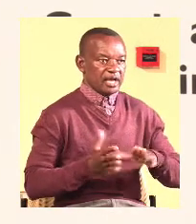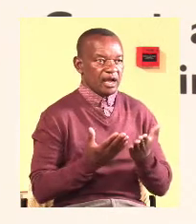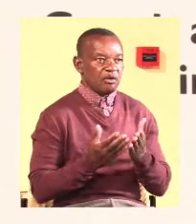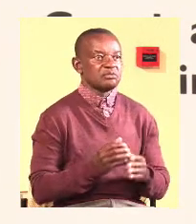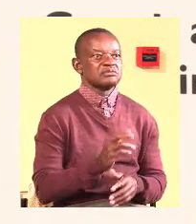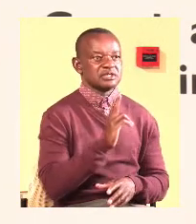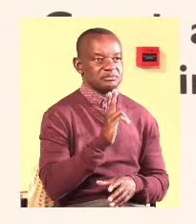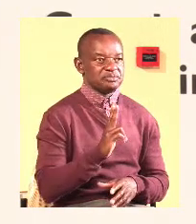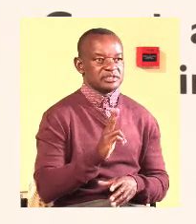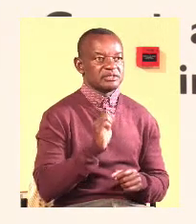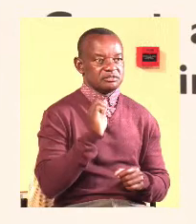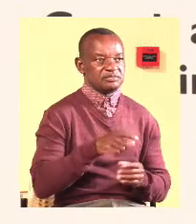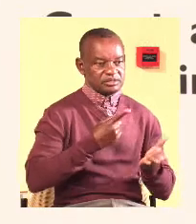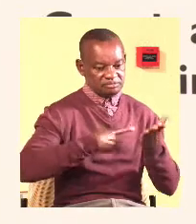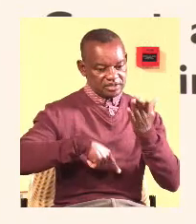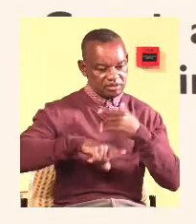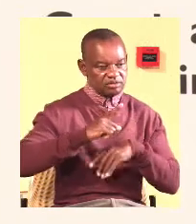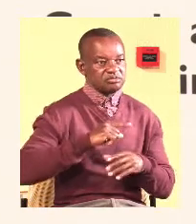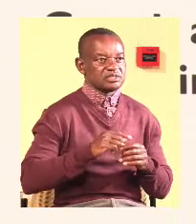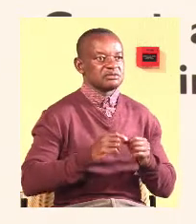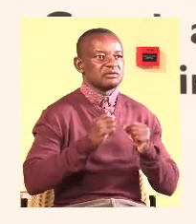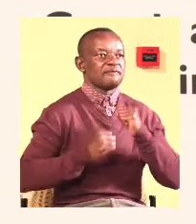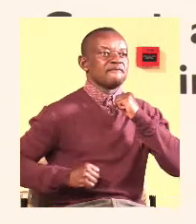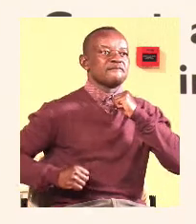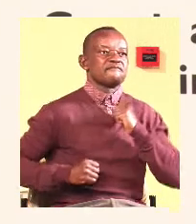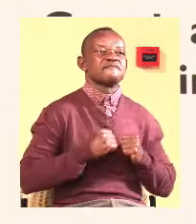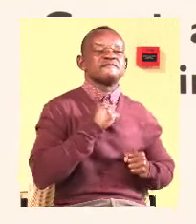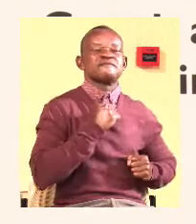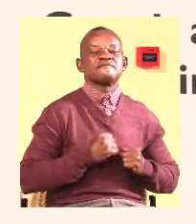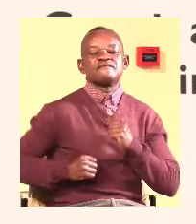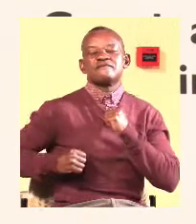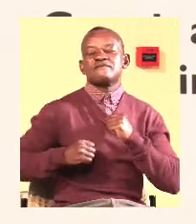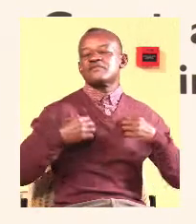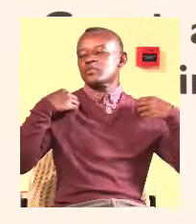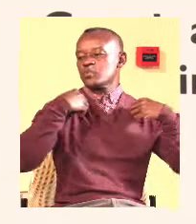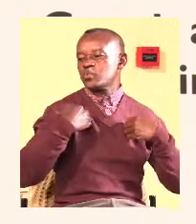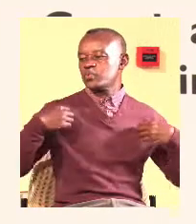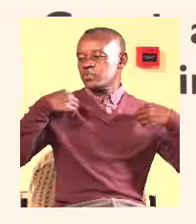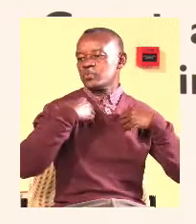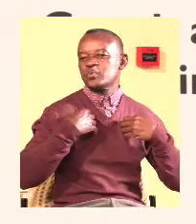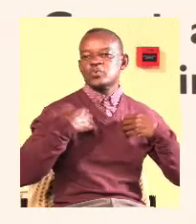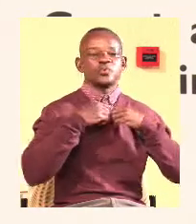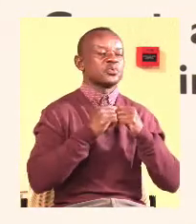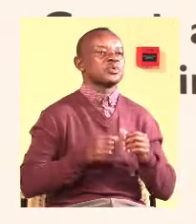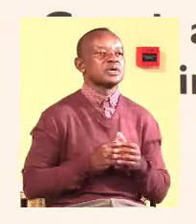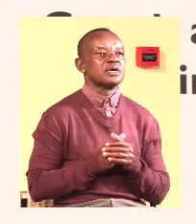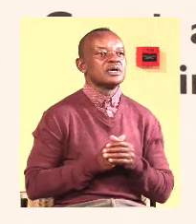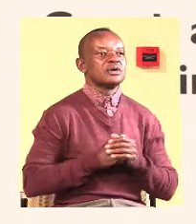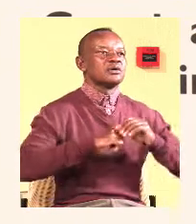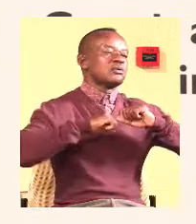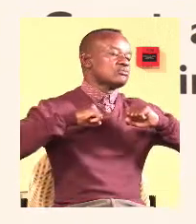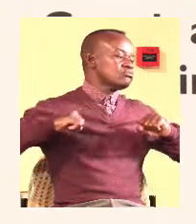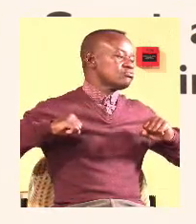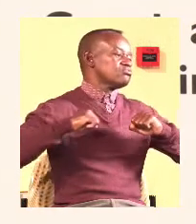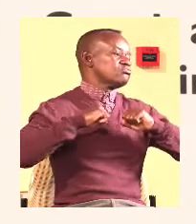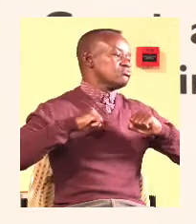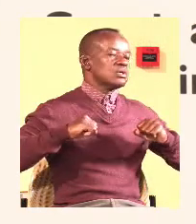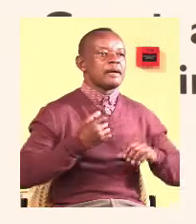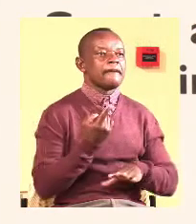exercise, you're supposed to do that within your neighborhood, or rather within your home environment.